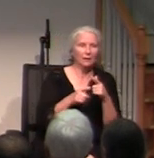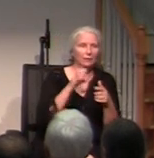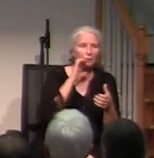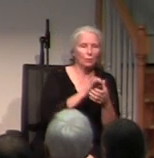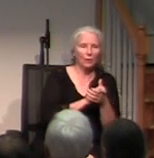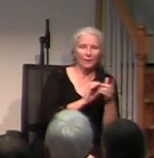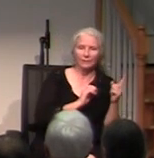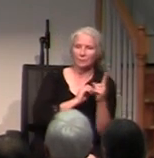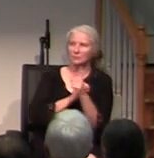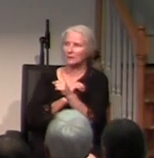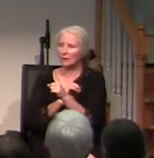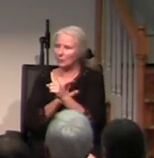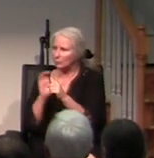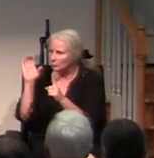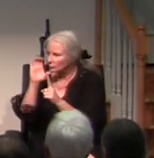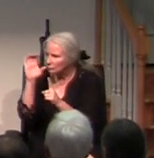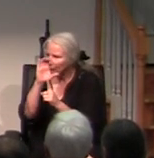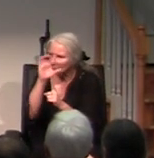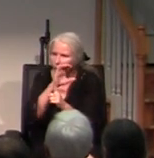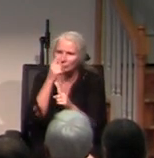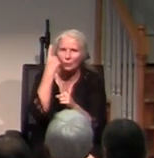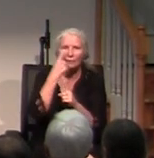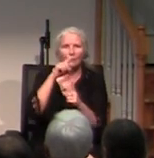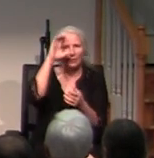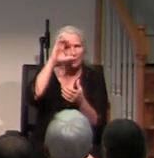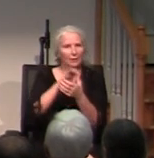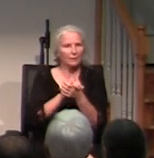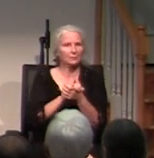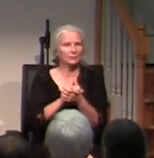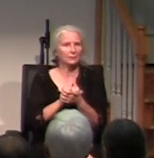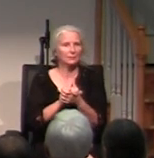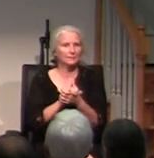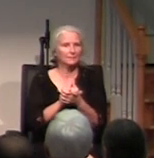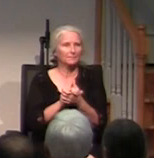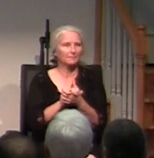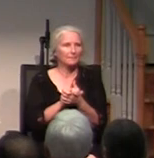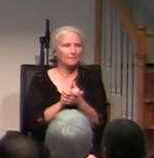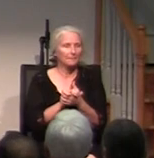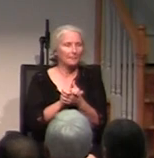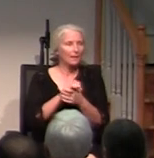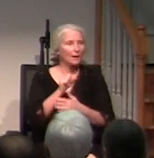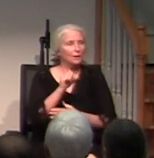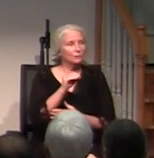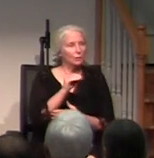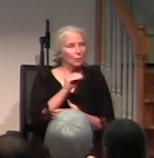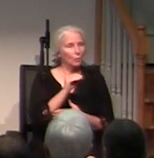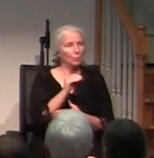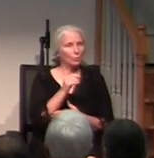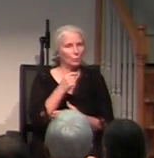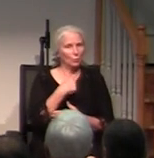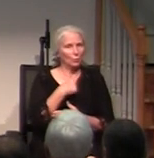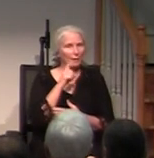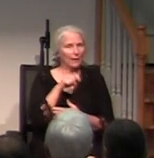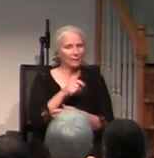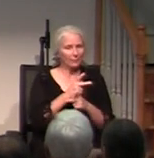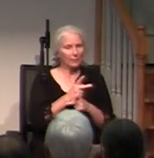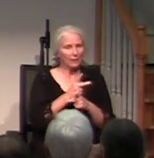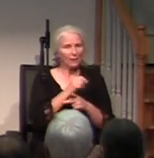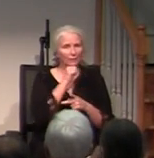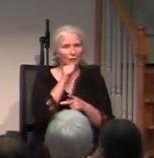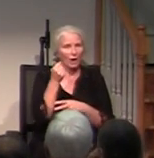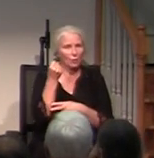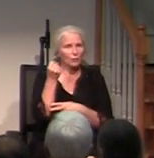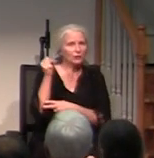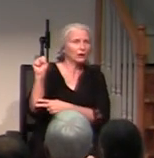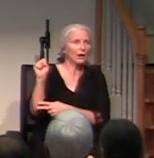consequences when we reject what heaven is offering us or giving us. The bridegroom was at